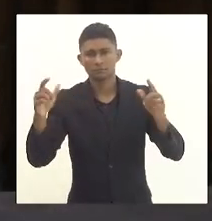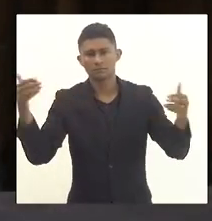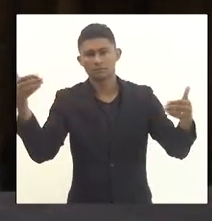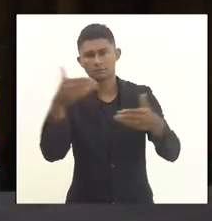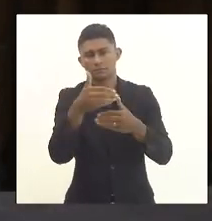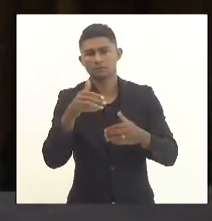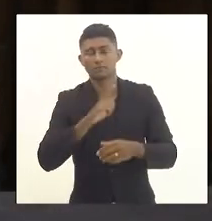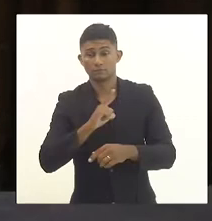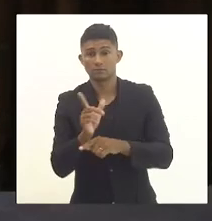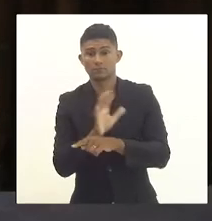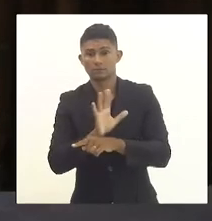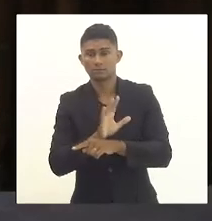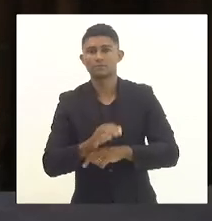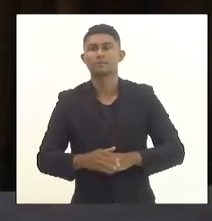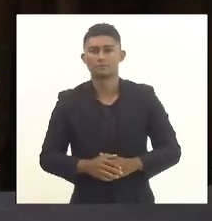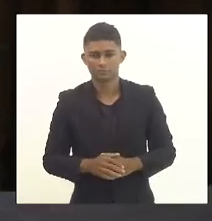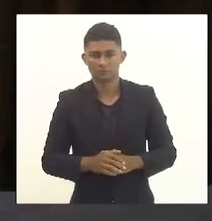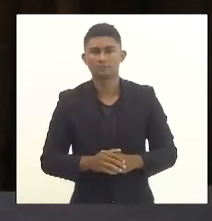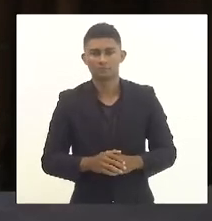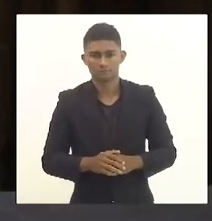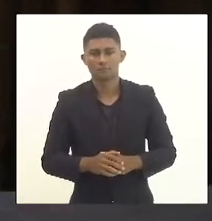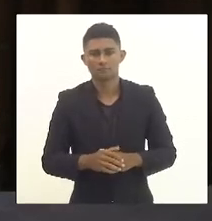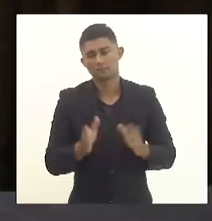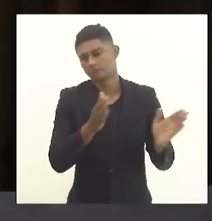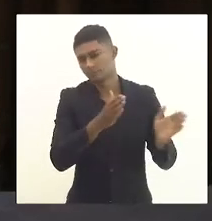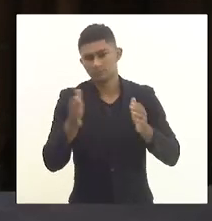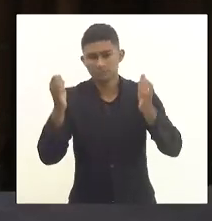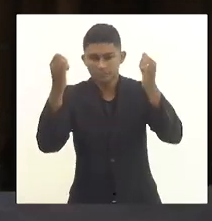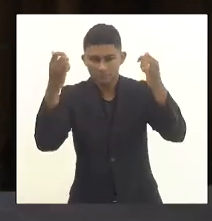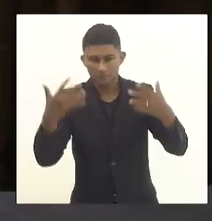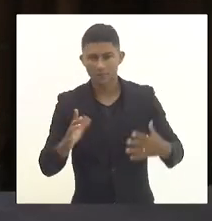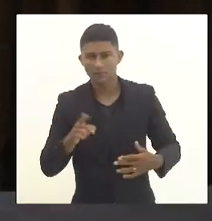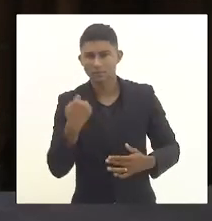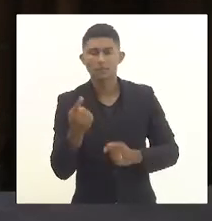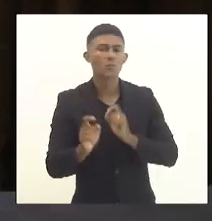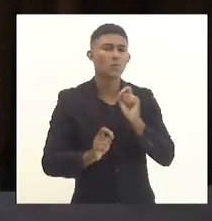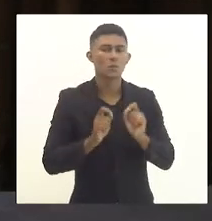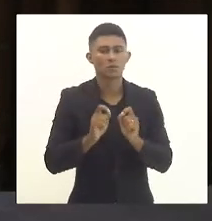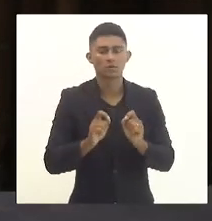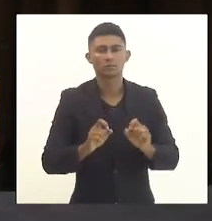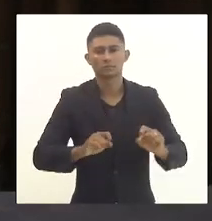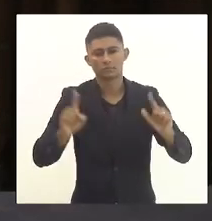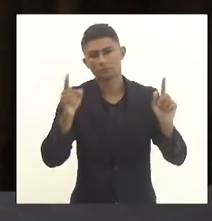vídeo bem ilustrativo do que a gente faz.